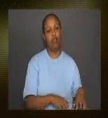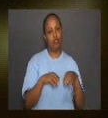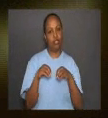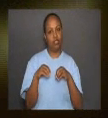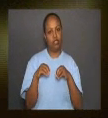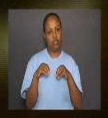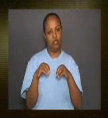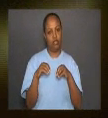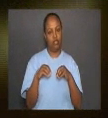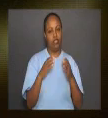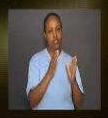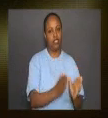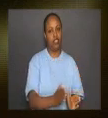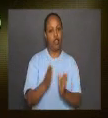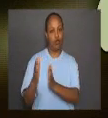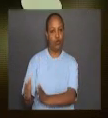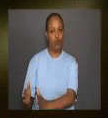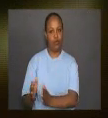Students, let's get ready.